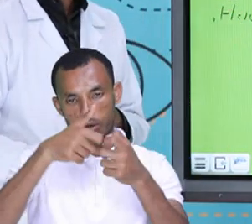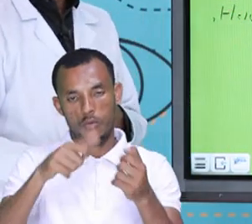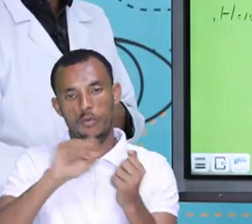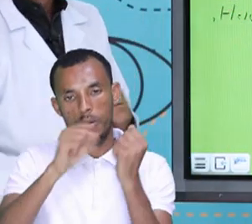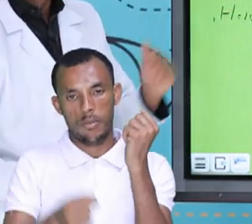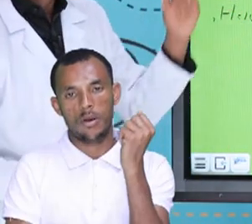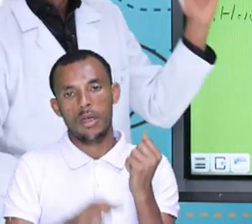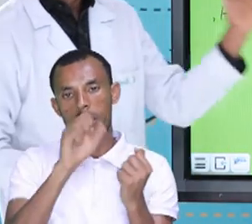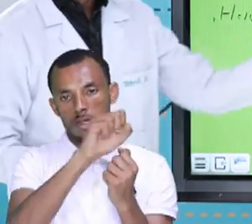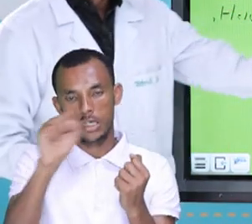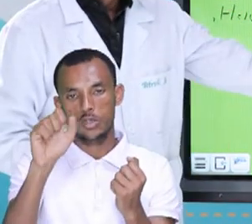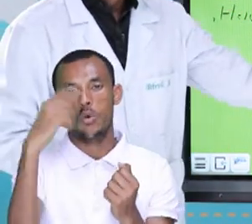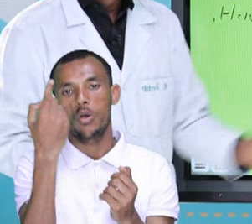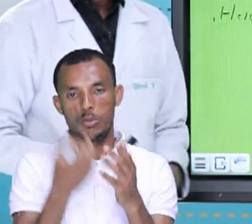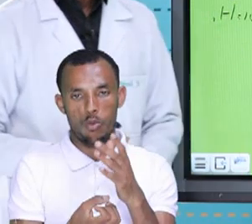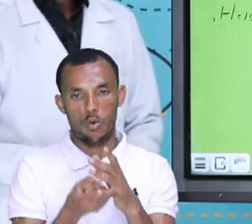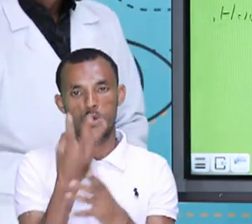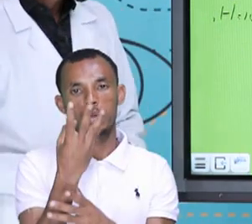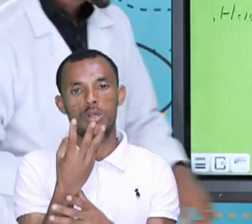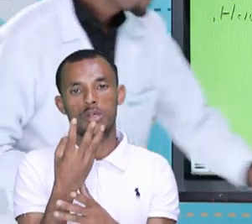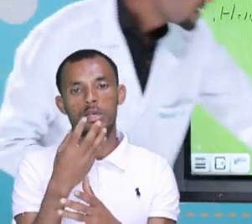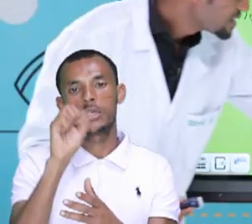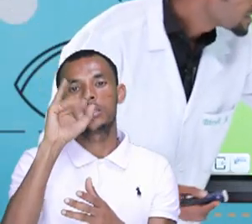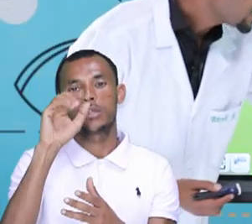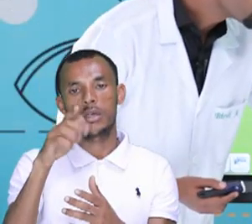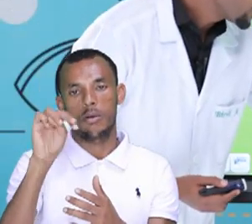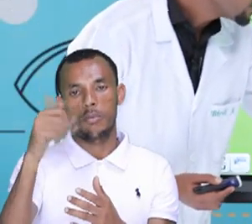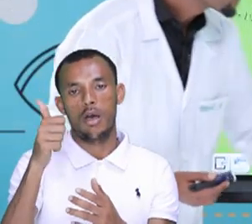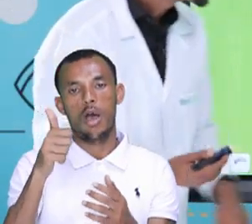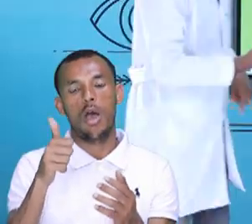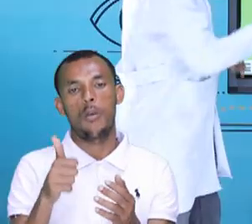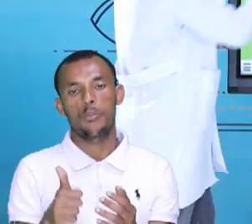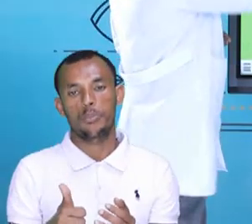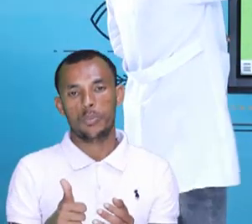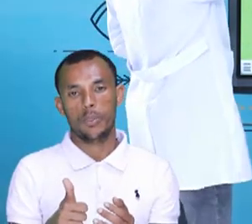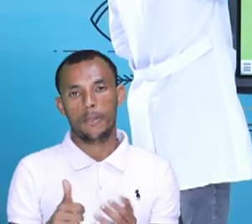formed. SS always produces sigma bonds. The other one,